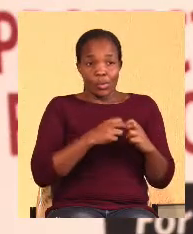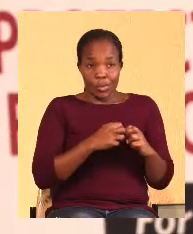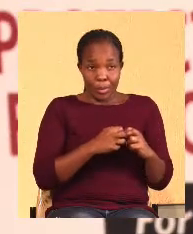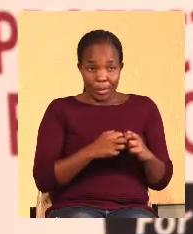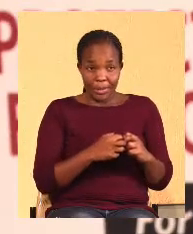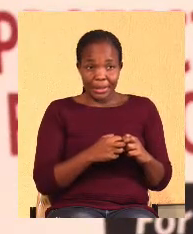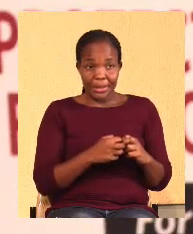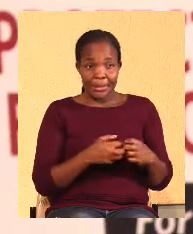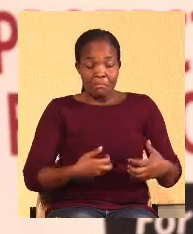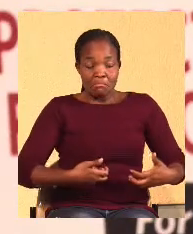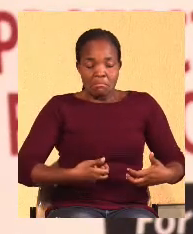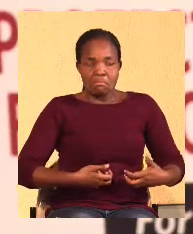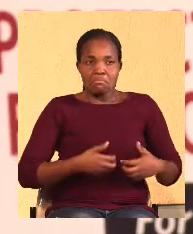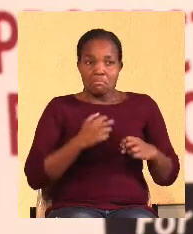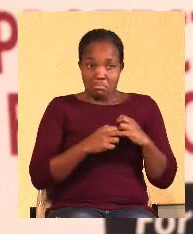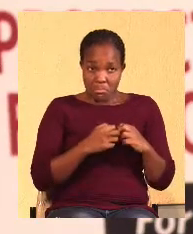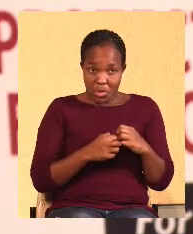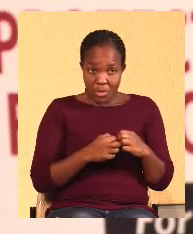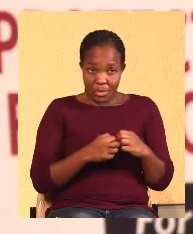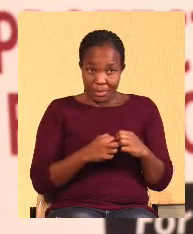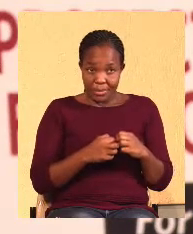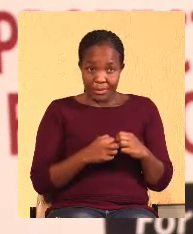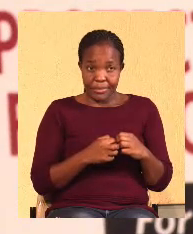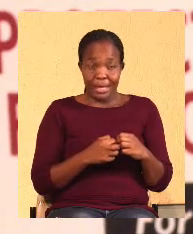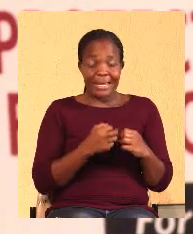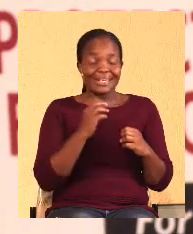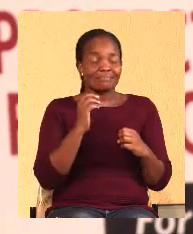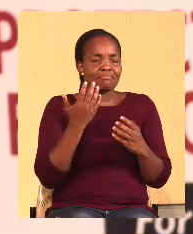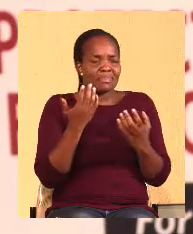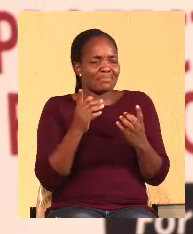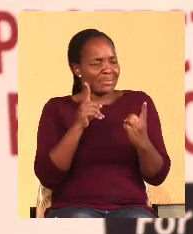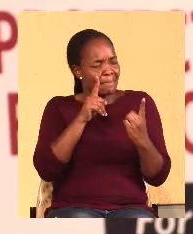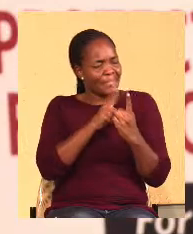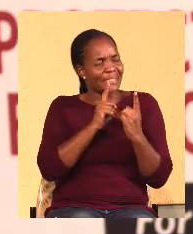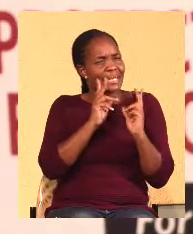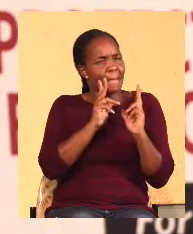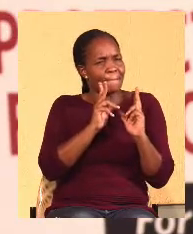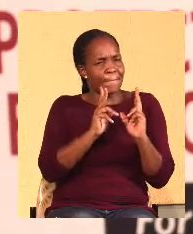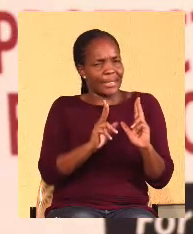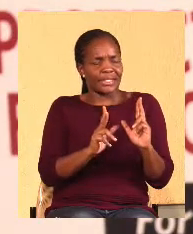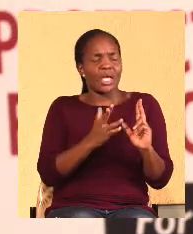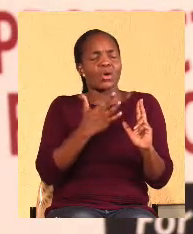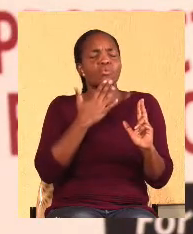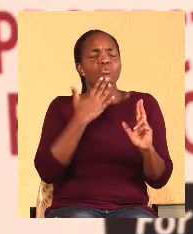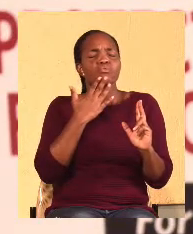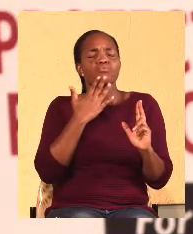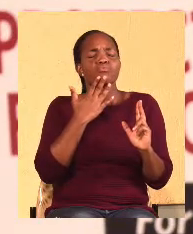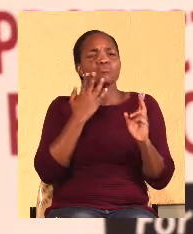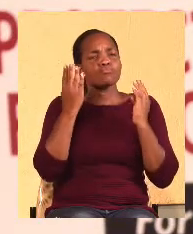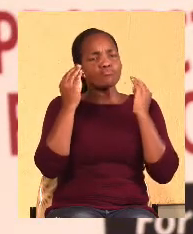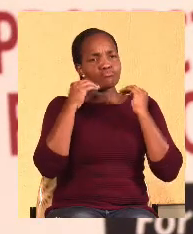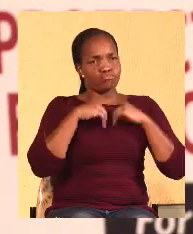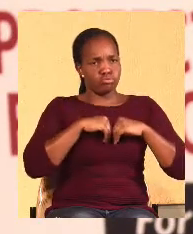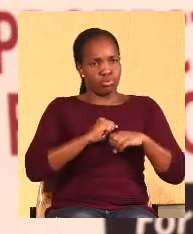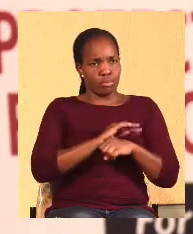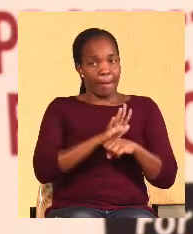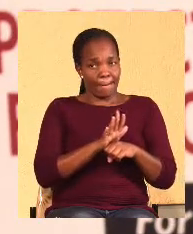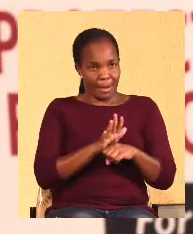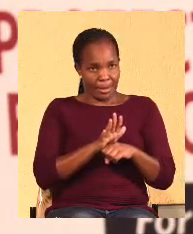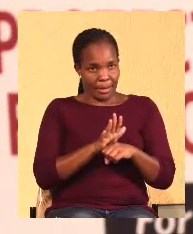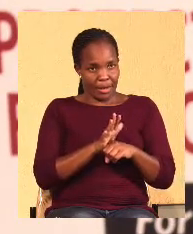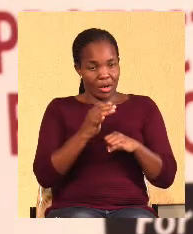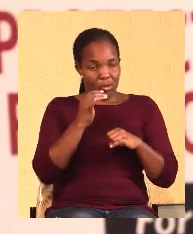contact with a confirmed or a probable COVID-19 case in the last 14 days prior to the